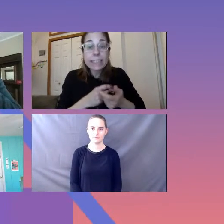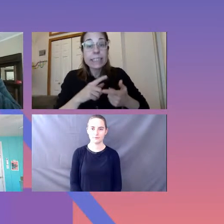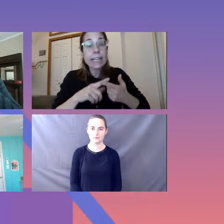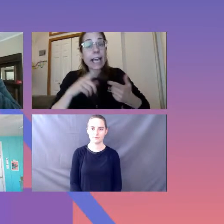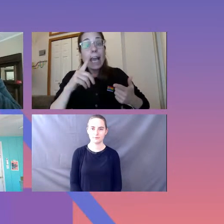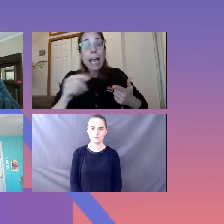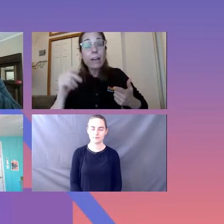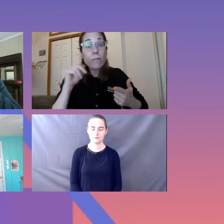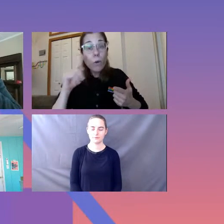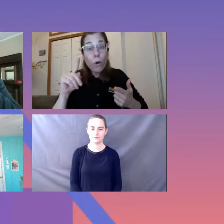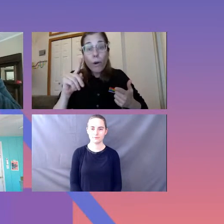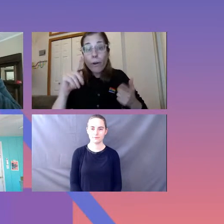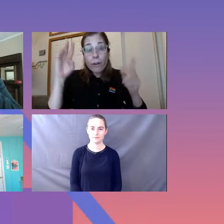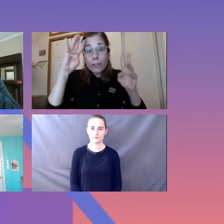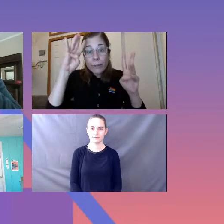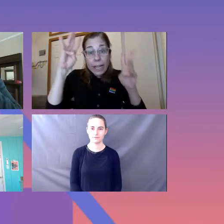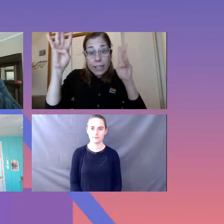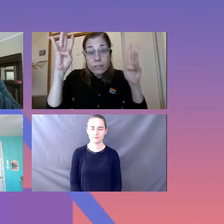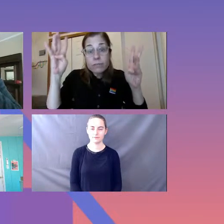particularly.